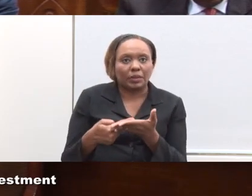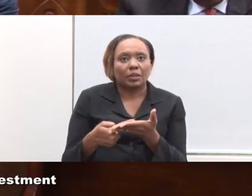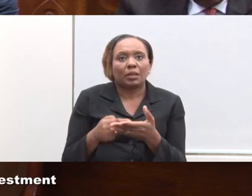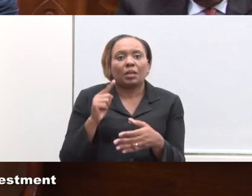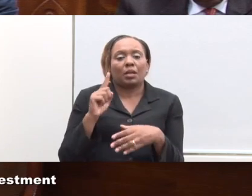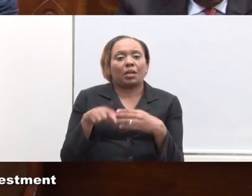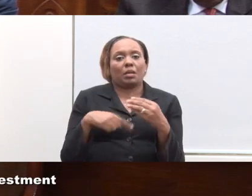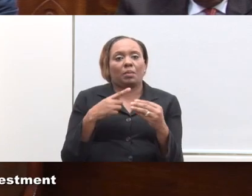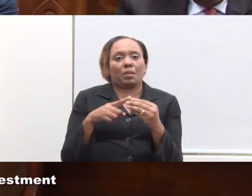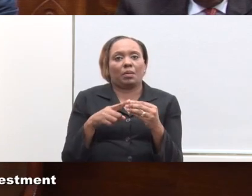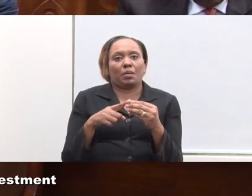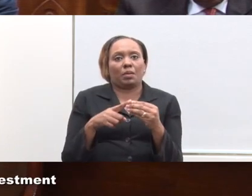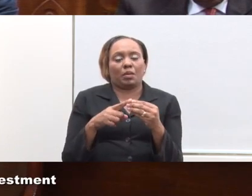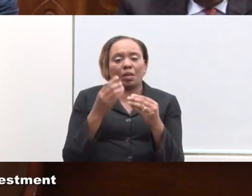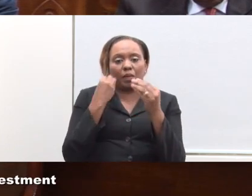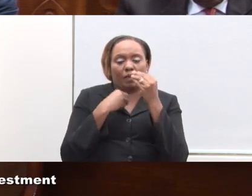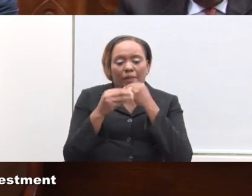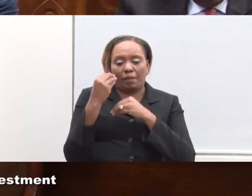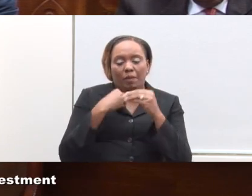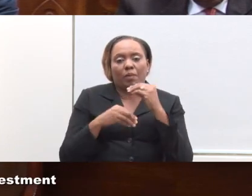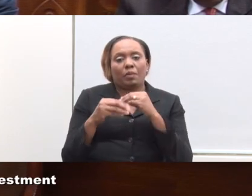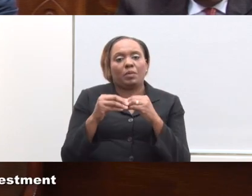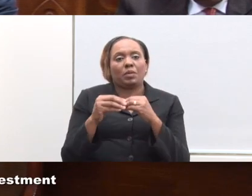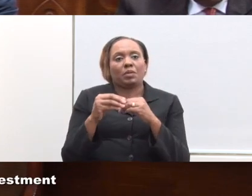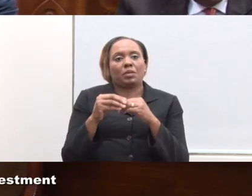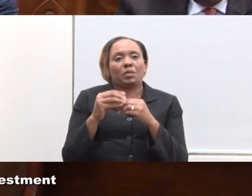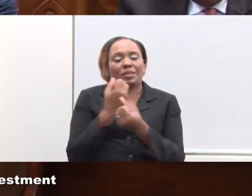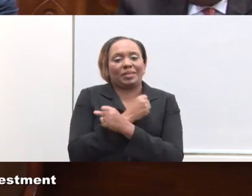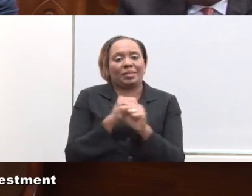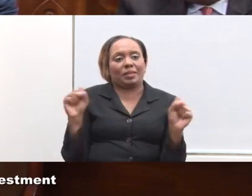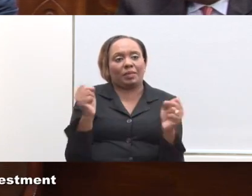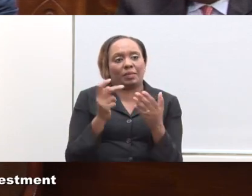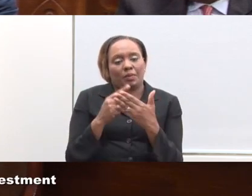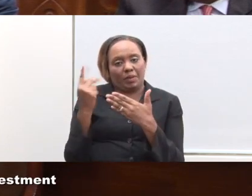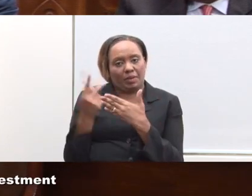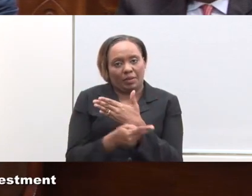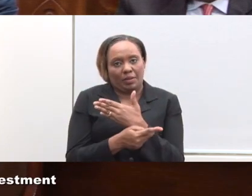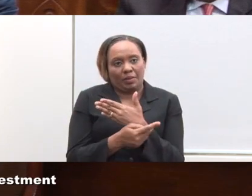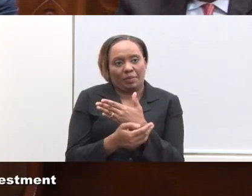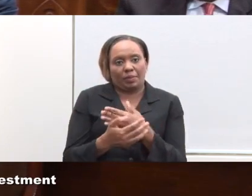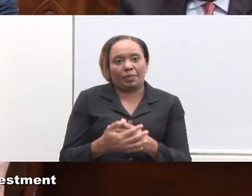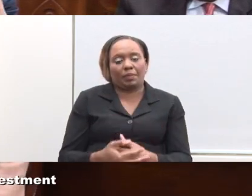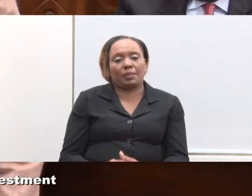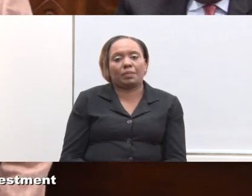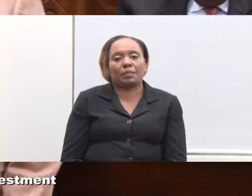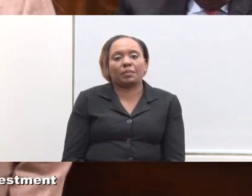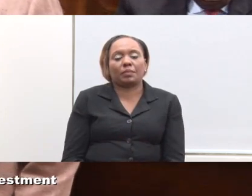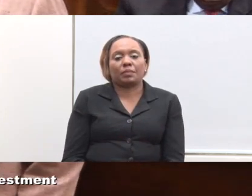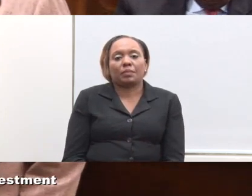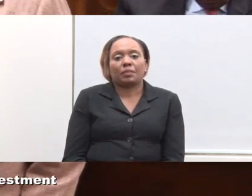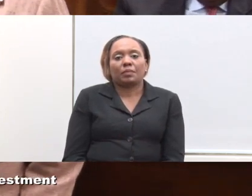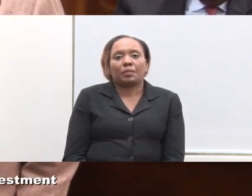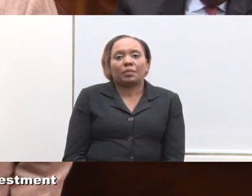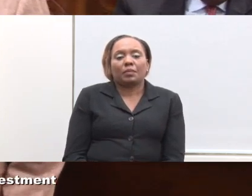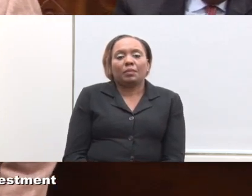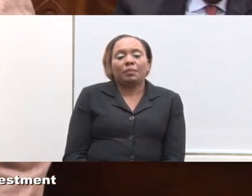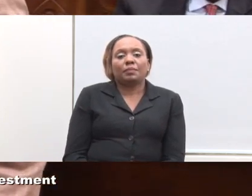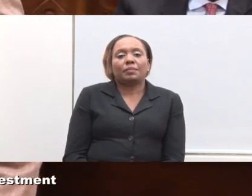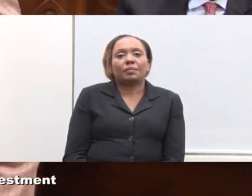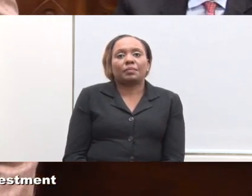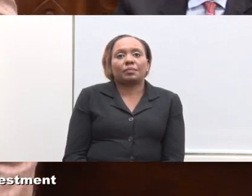food security program. And at this point, luckily, the Agricultural